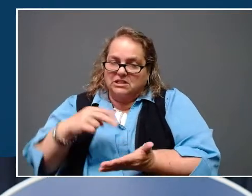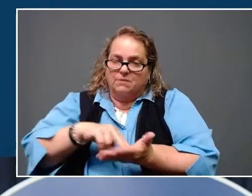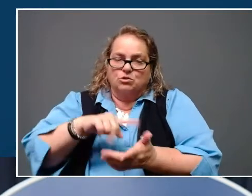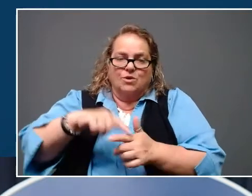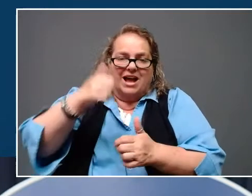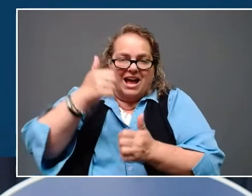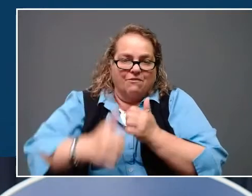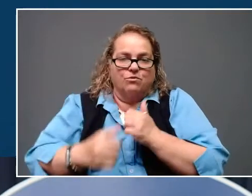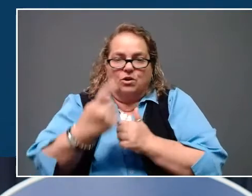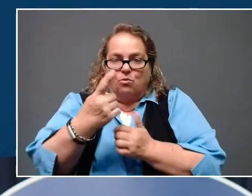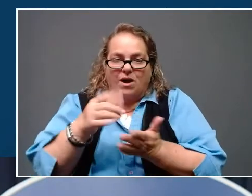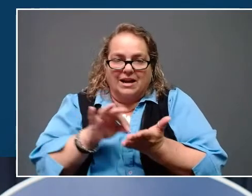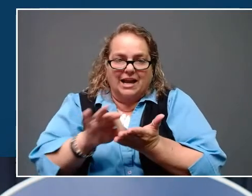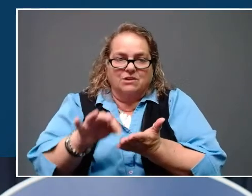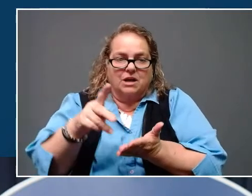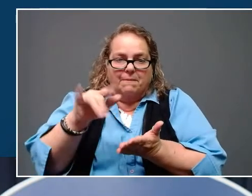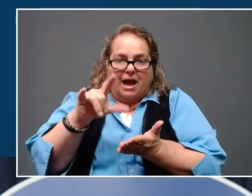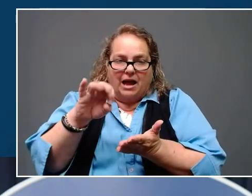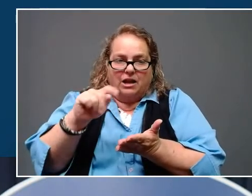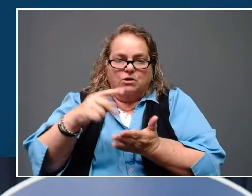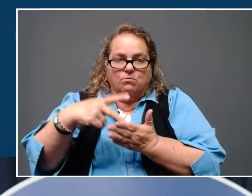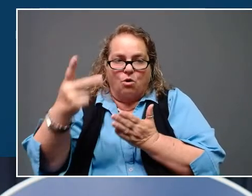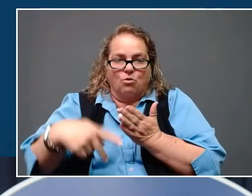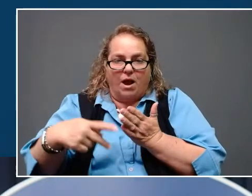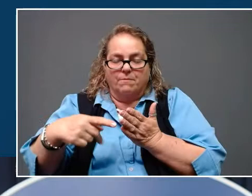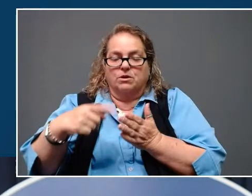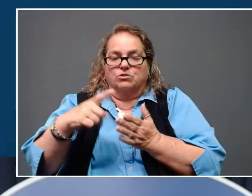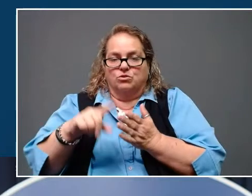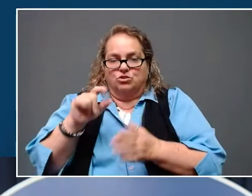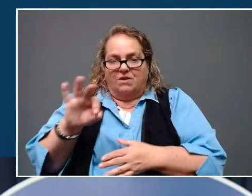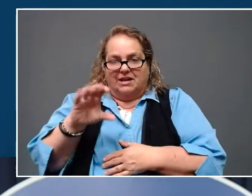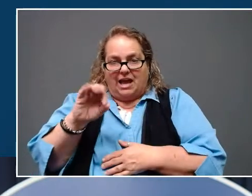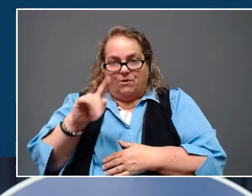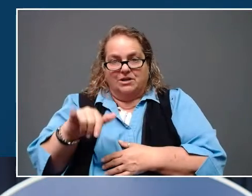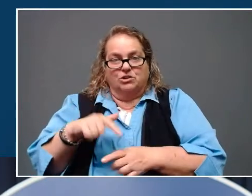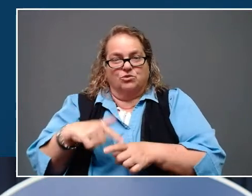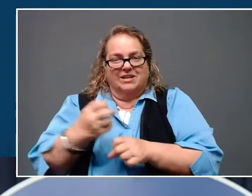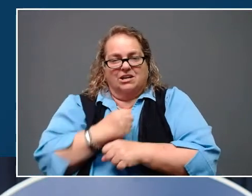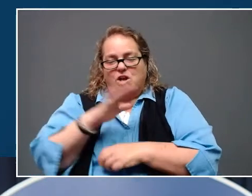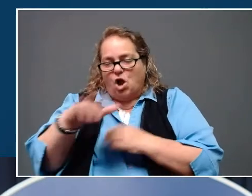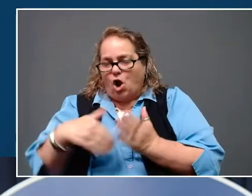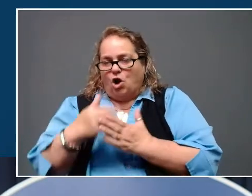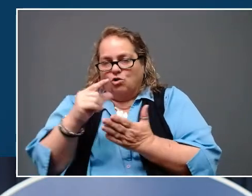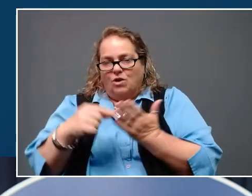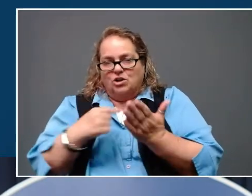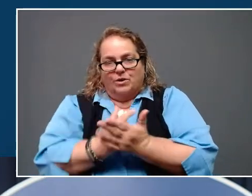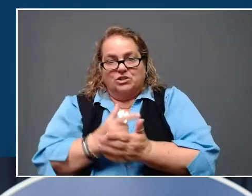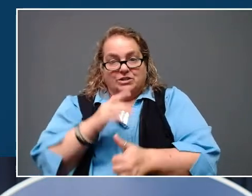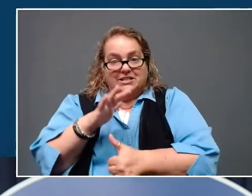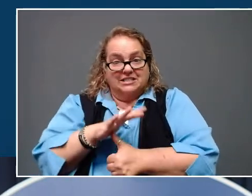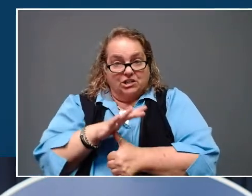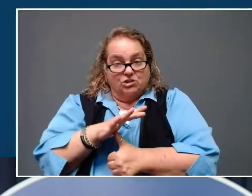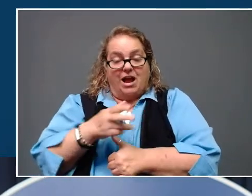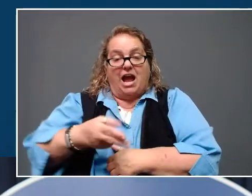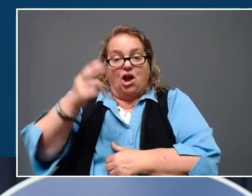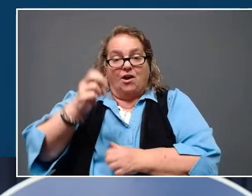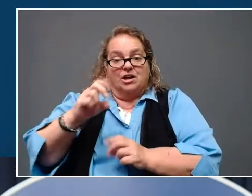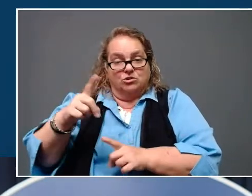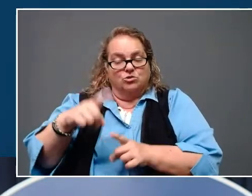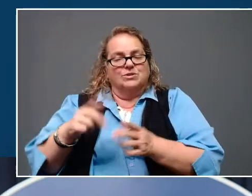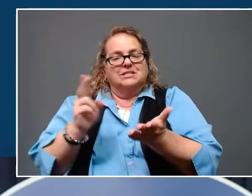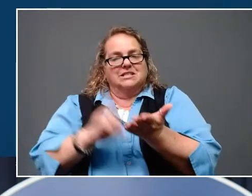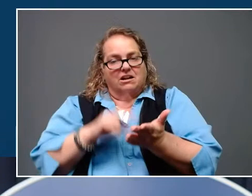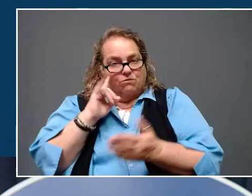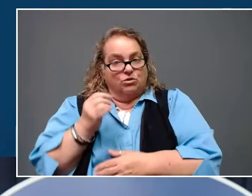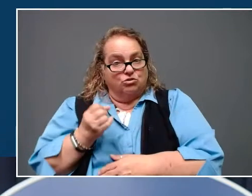program in Jefferson County, trying to get every single graduating senior either in higher education or signed up for a job. When we look at